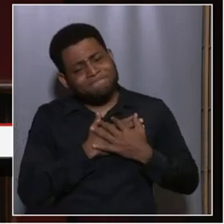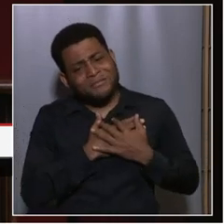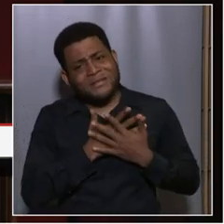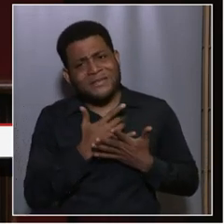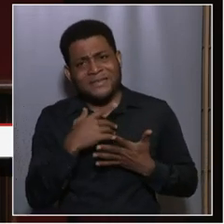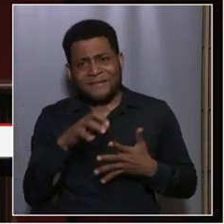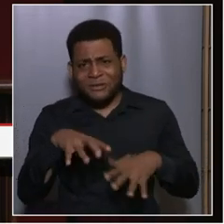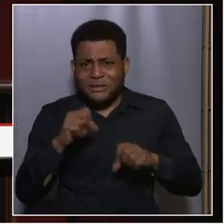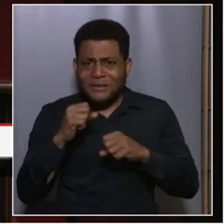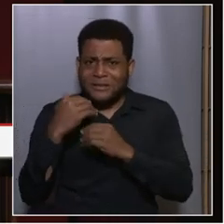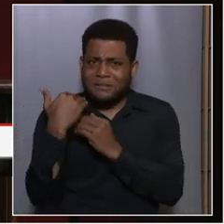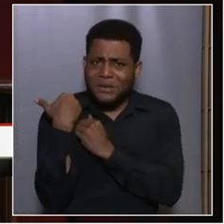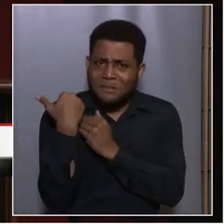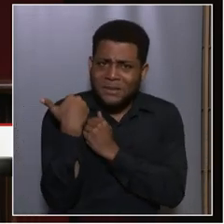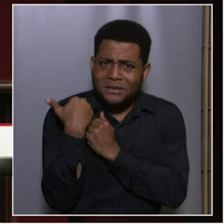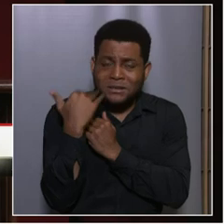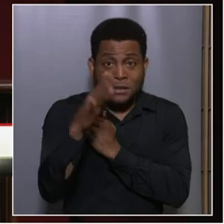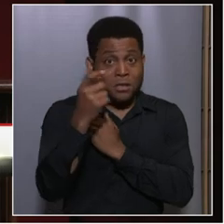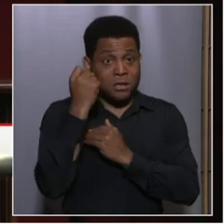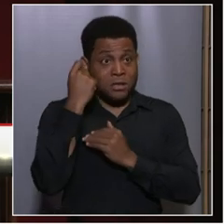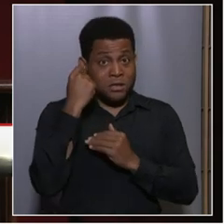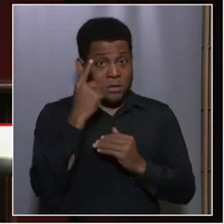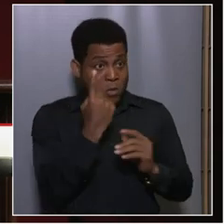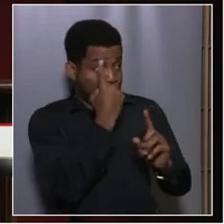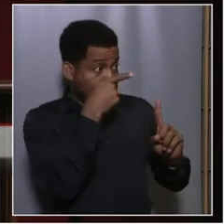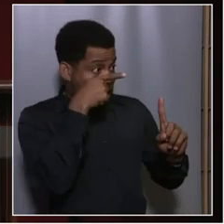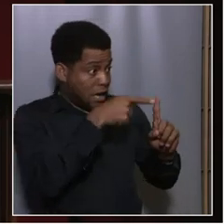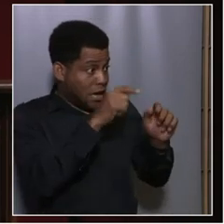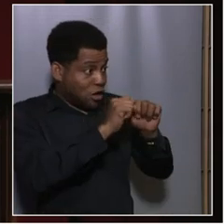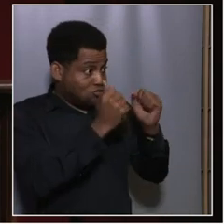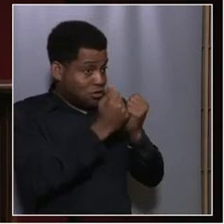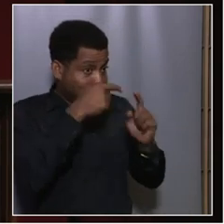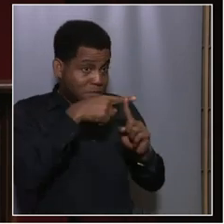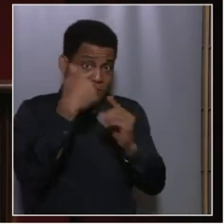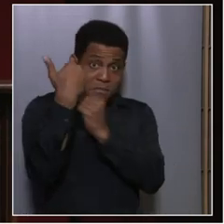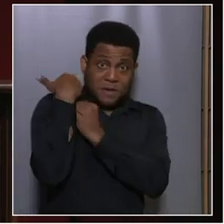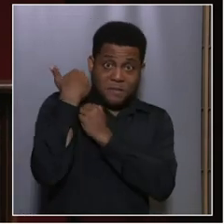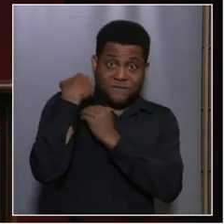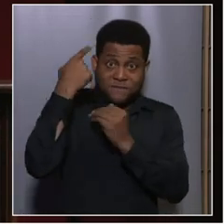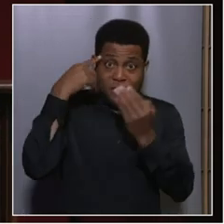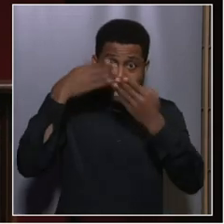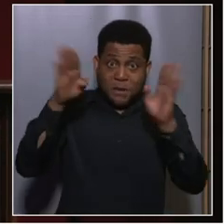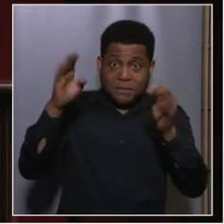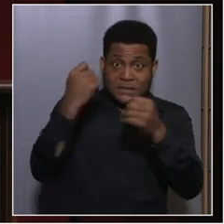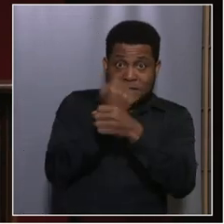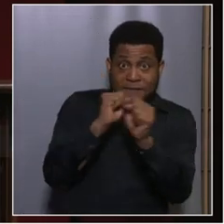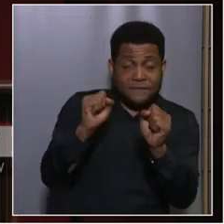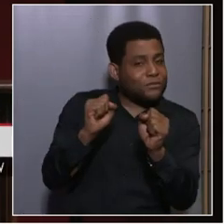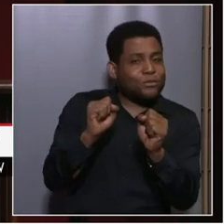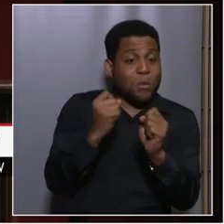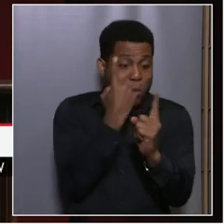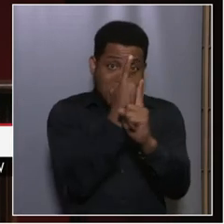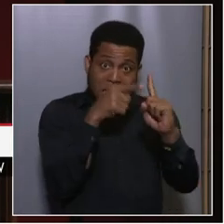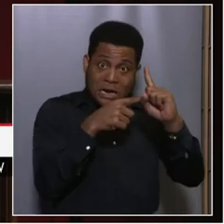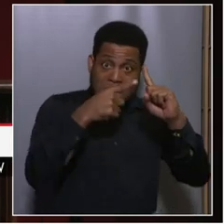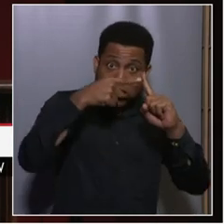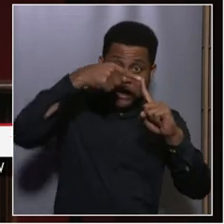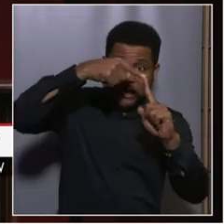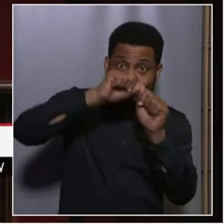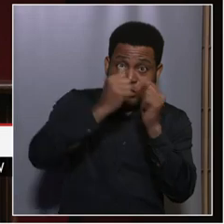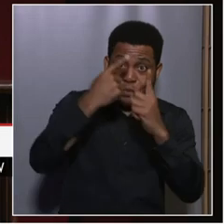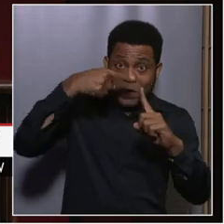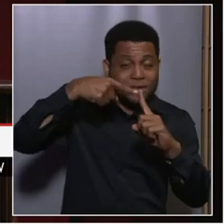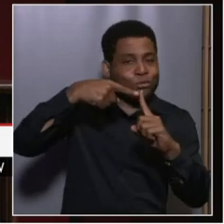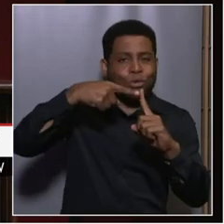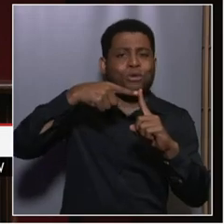is responsible for public safety in the district. Who's responsible for public safety in the district? Everyone. All